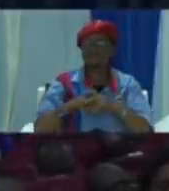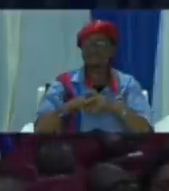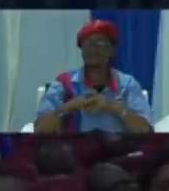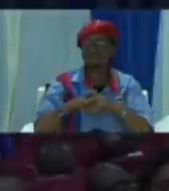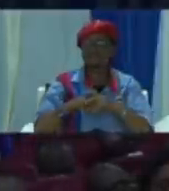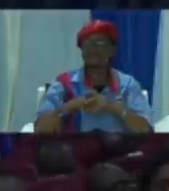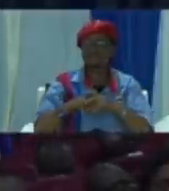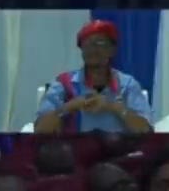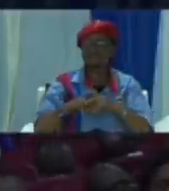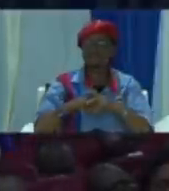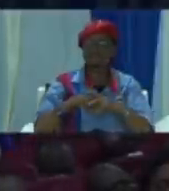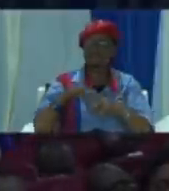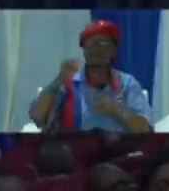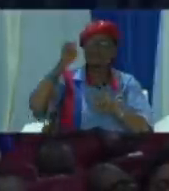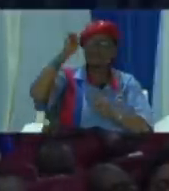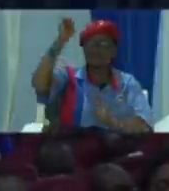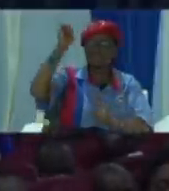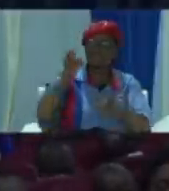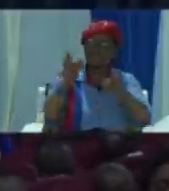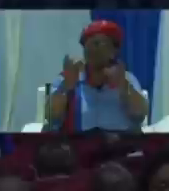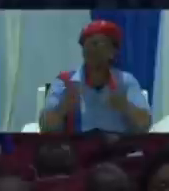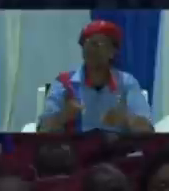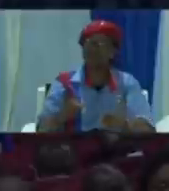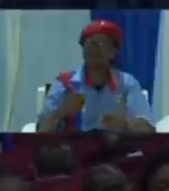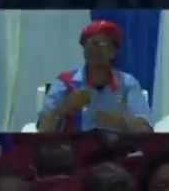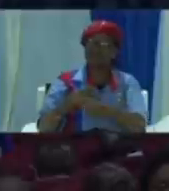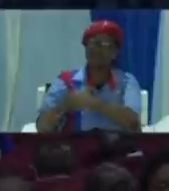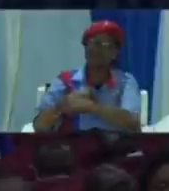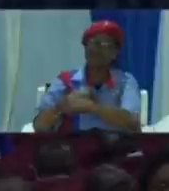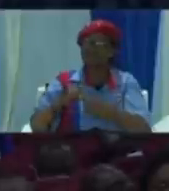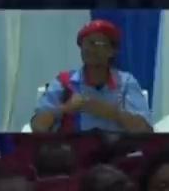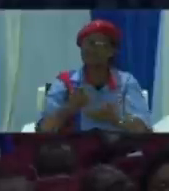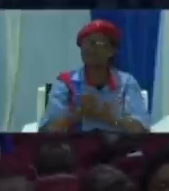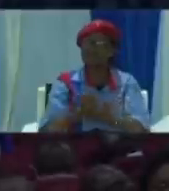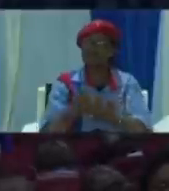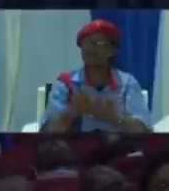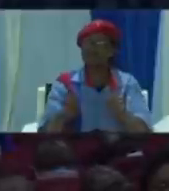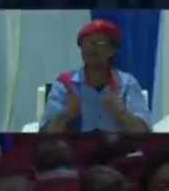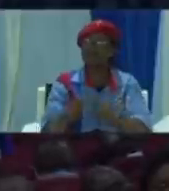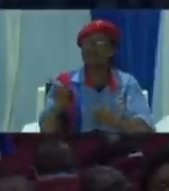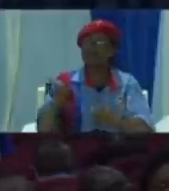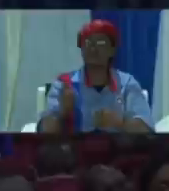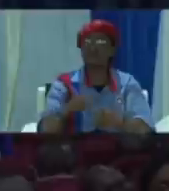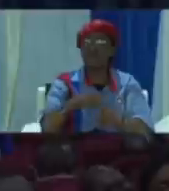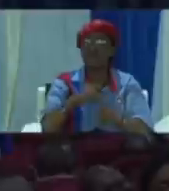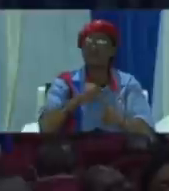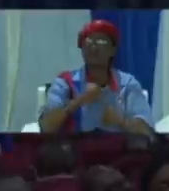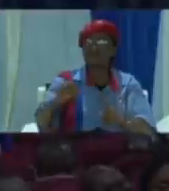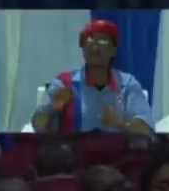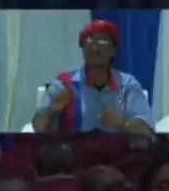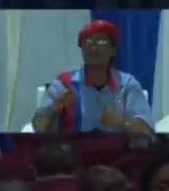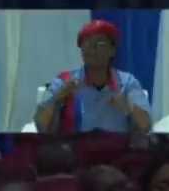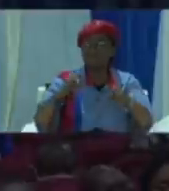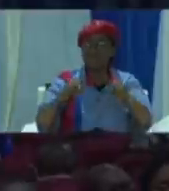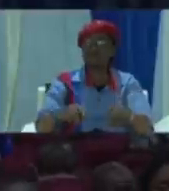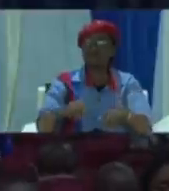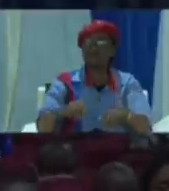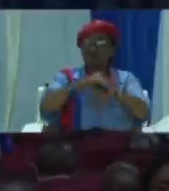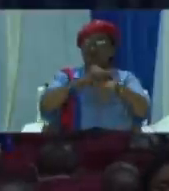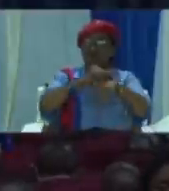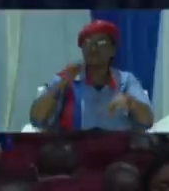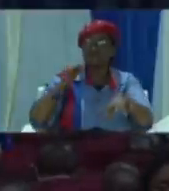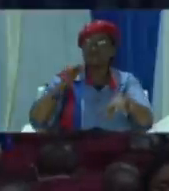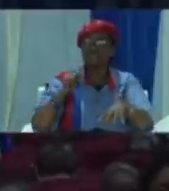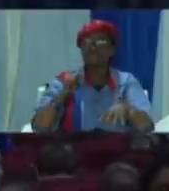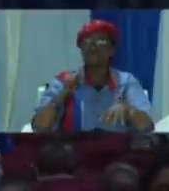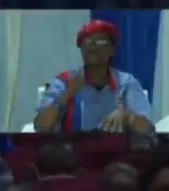And he wants me to discuss with you briefly about a fellow called Esau. Oh, back in by Esau, near a finity,